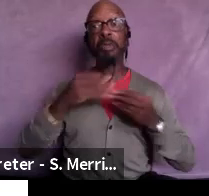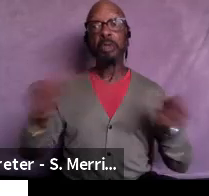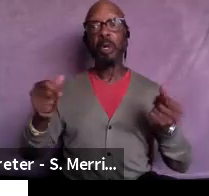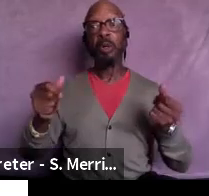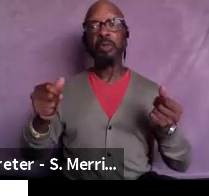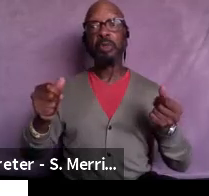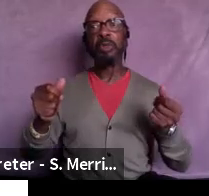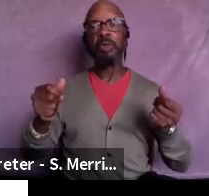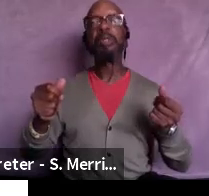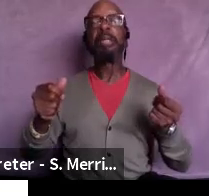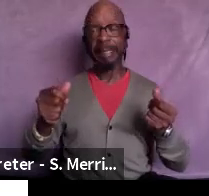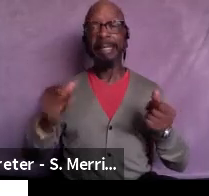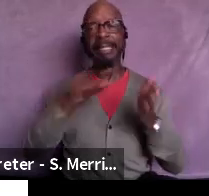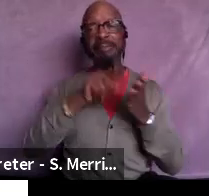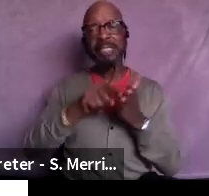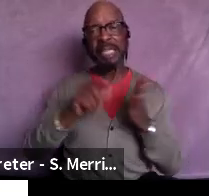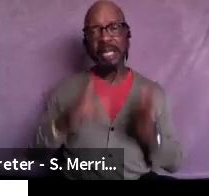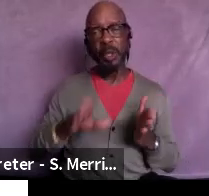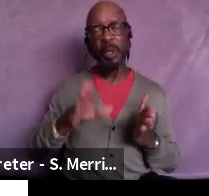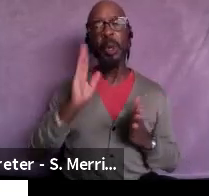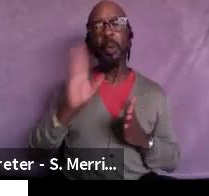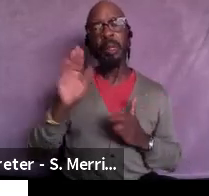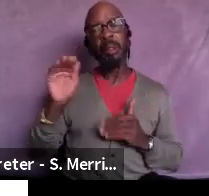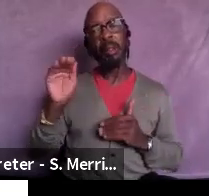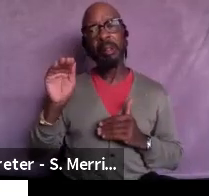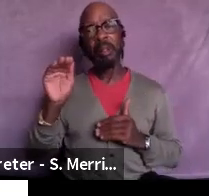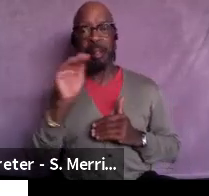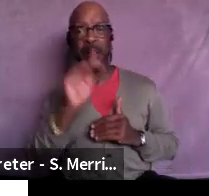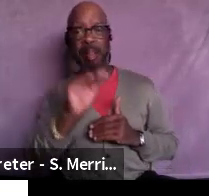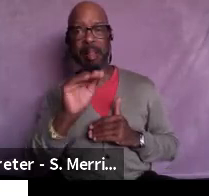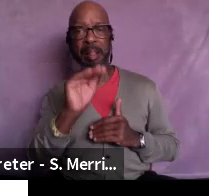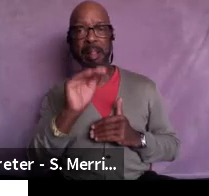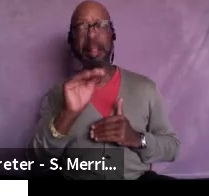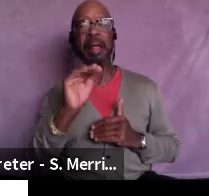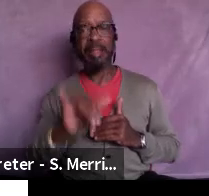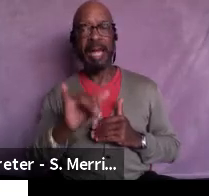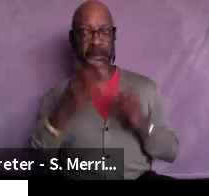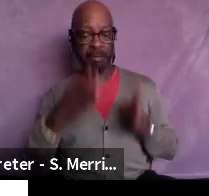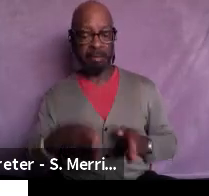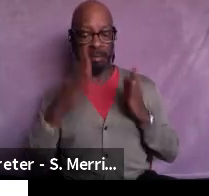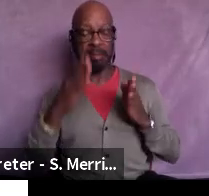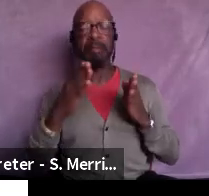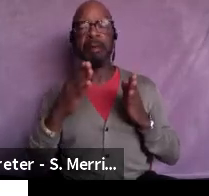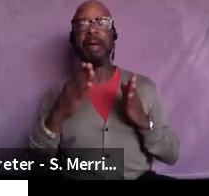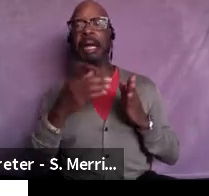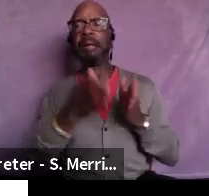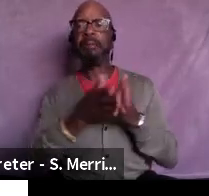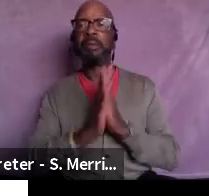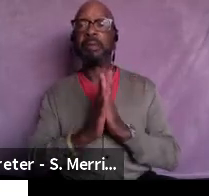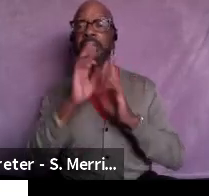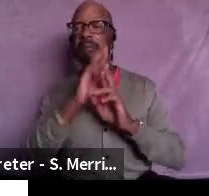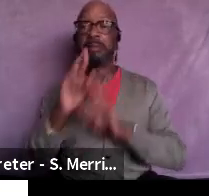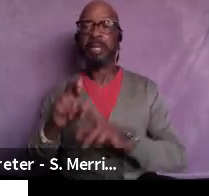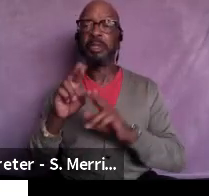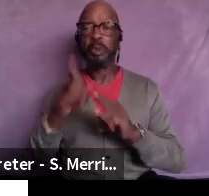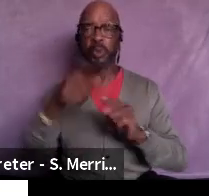the investigator will notify the covered entity of the complaint and request a response to the allegations and